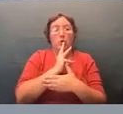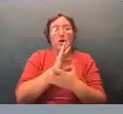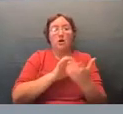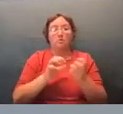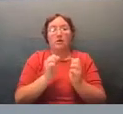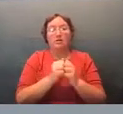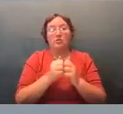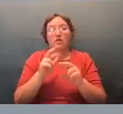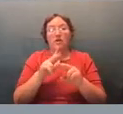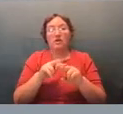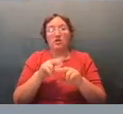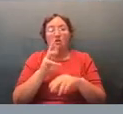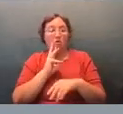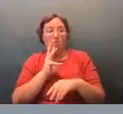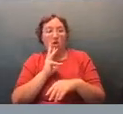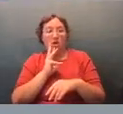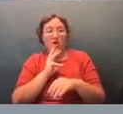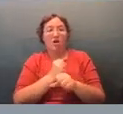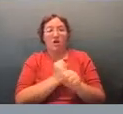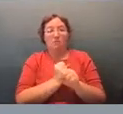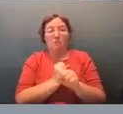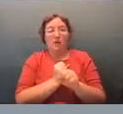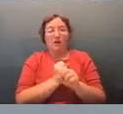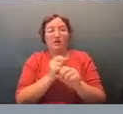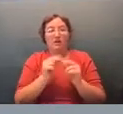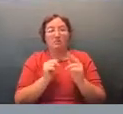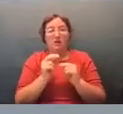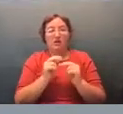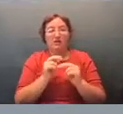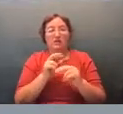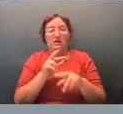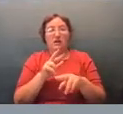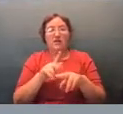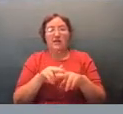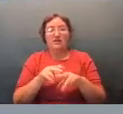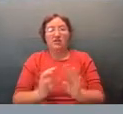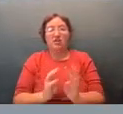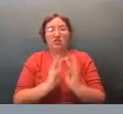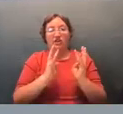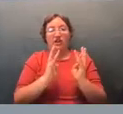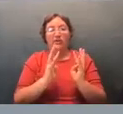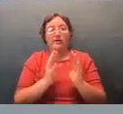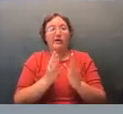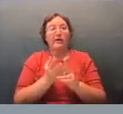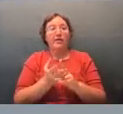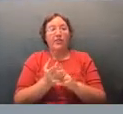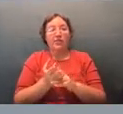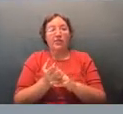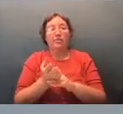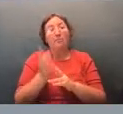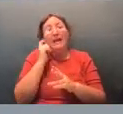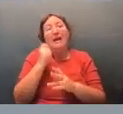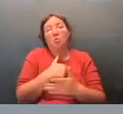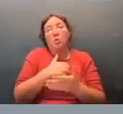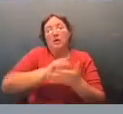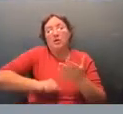with the salt water and creates and builds up these towers, and through diverting of the